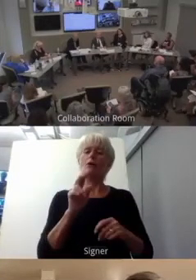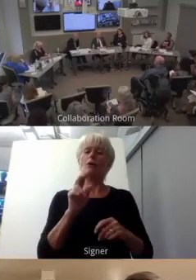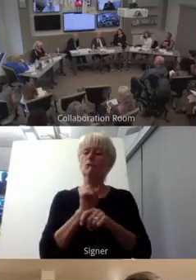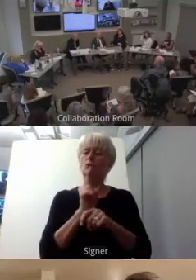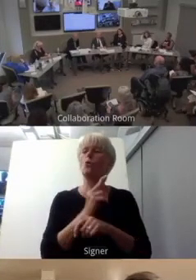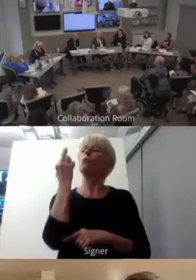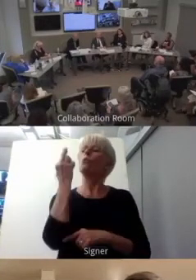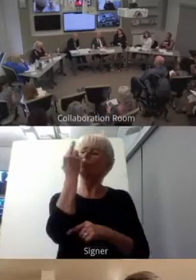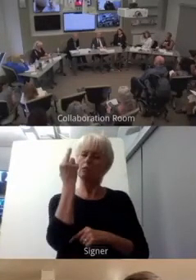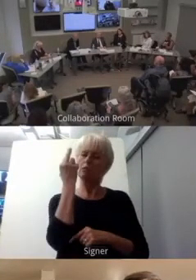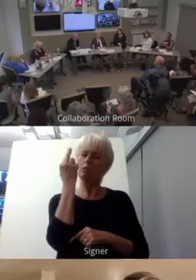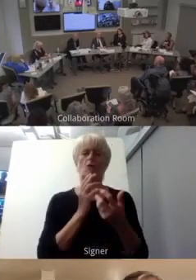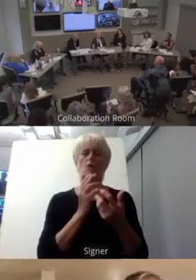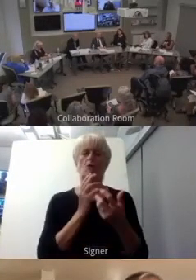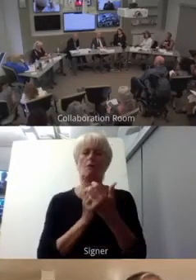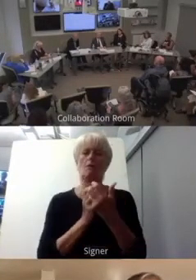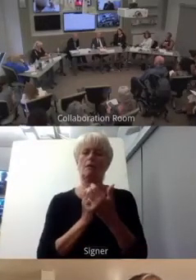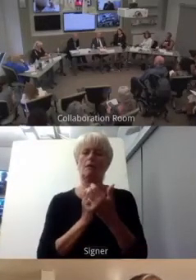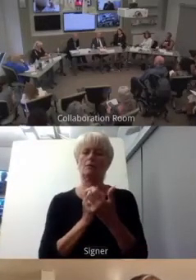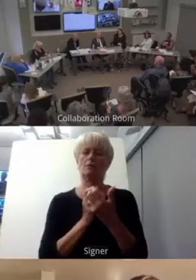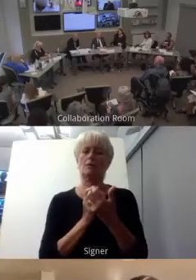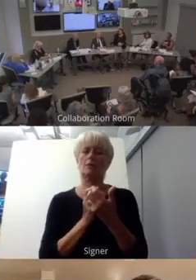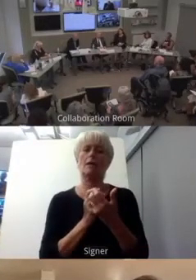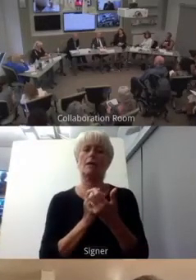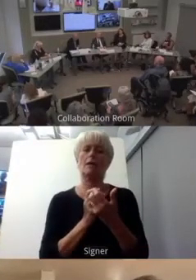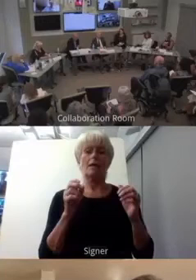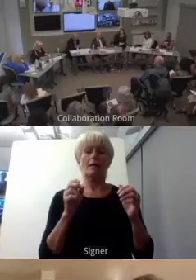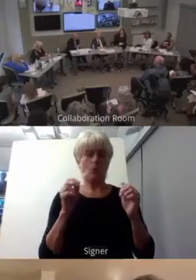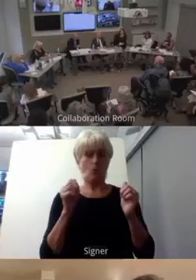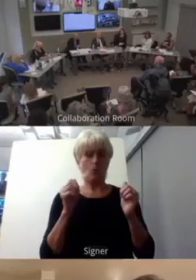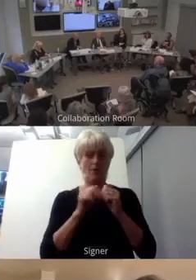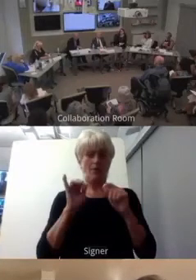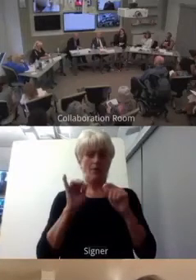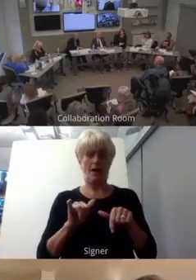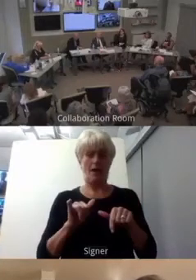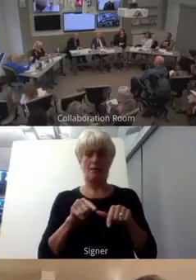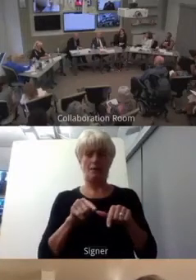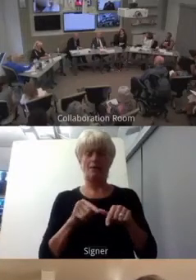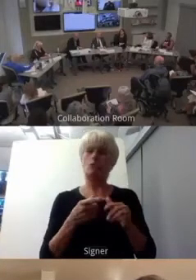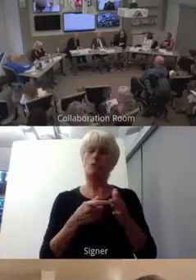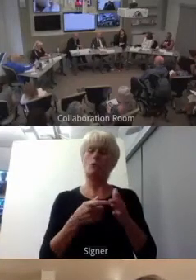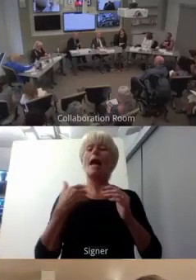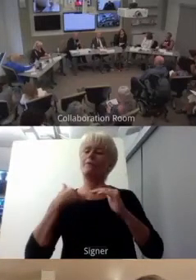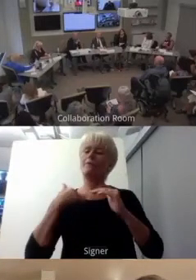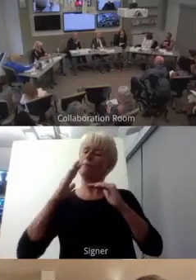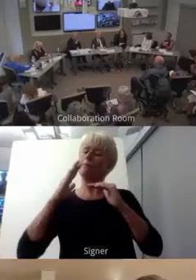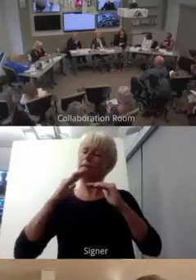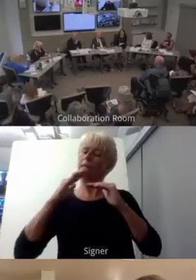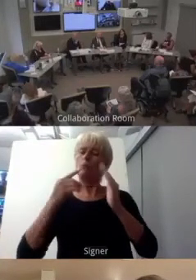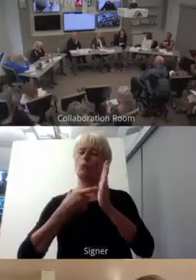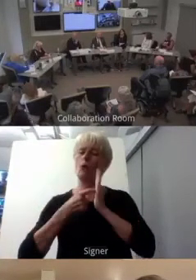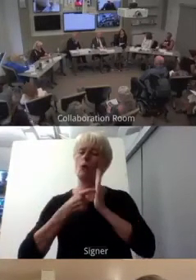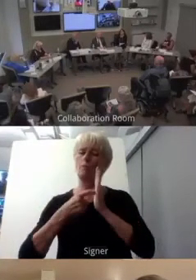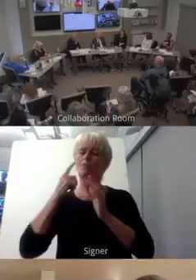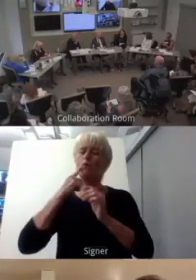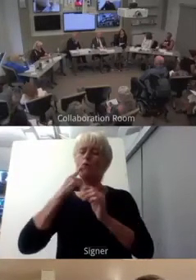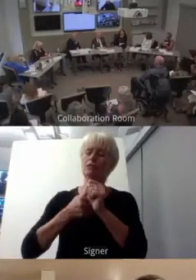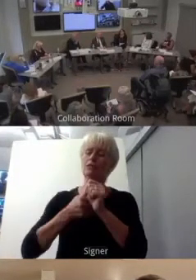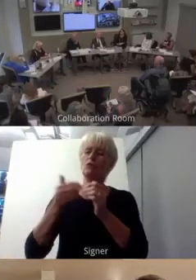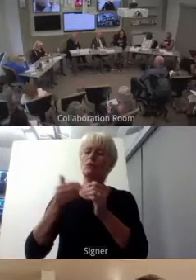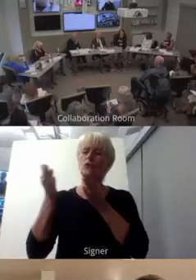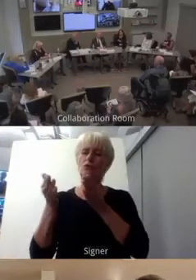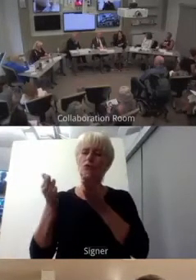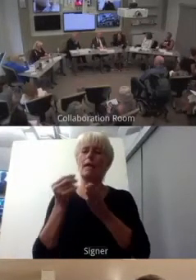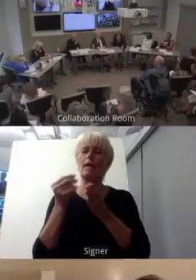alongside the required recommendations, which are the minimum requirements for every service and particular services.